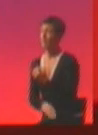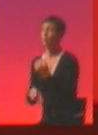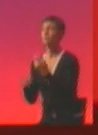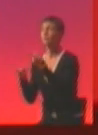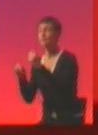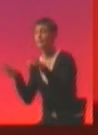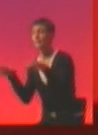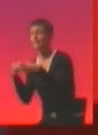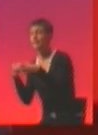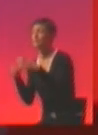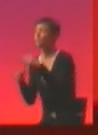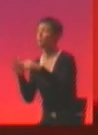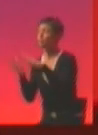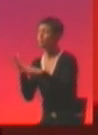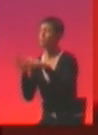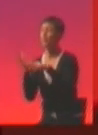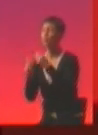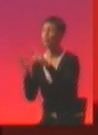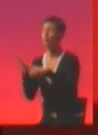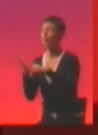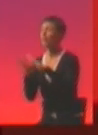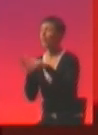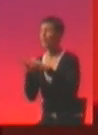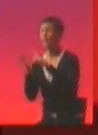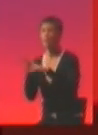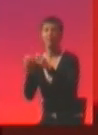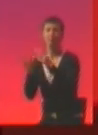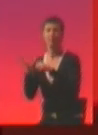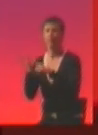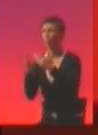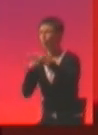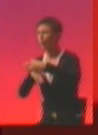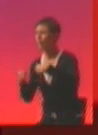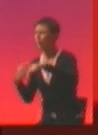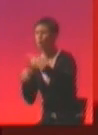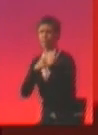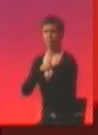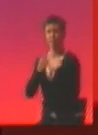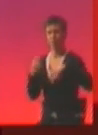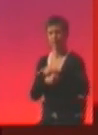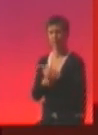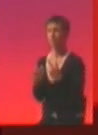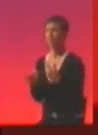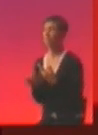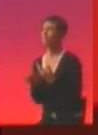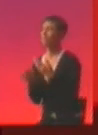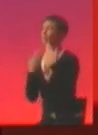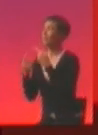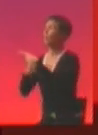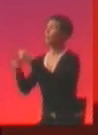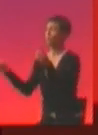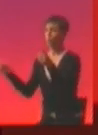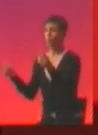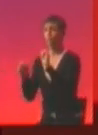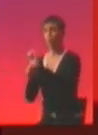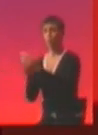Jim and Angela, Jonathan, Helen and Bill, who work so hard on all of our behalf. And can I thank all of you